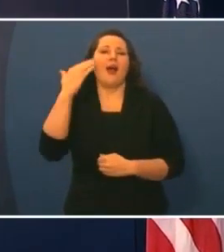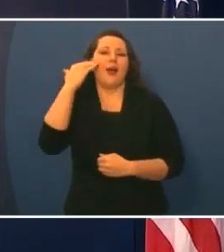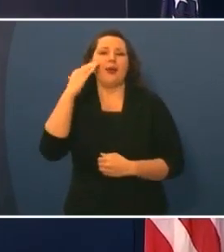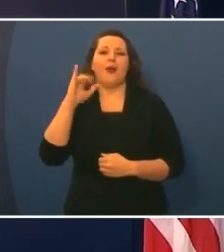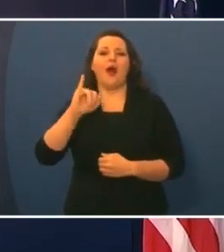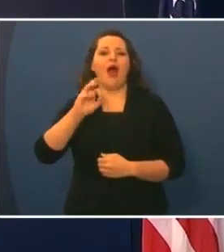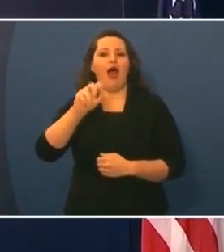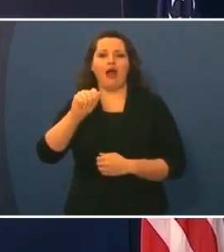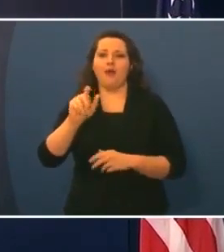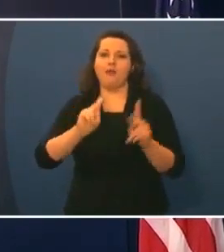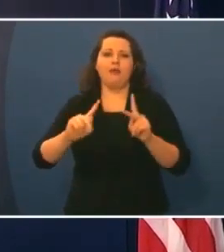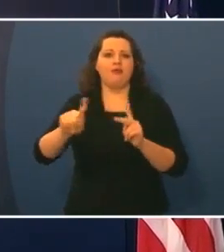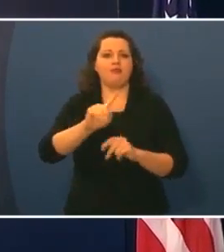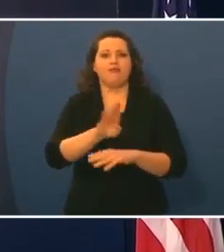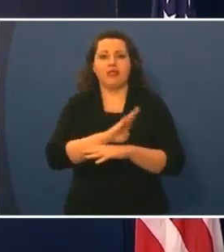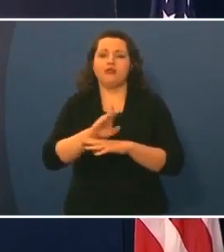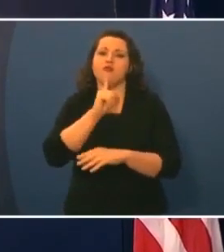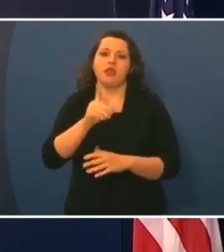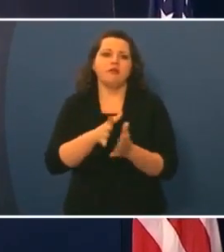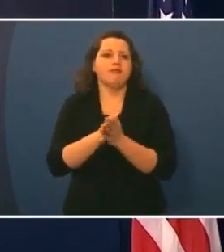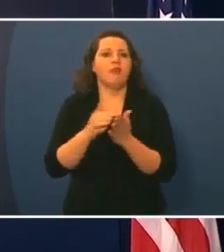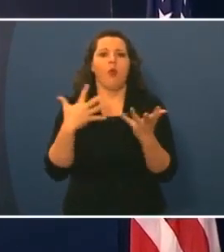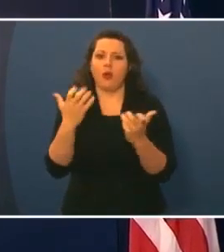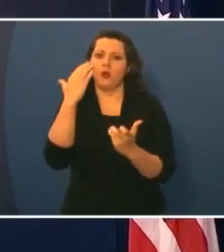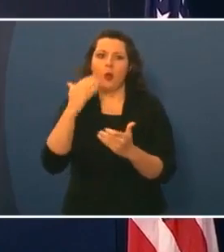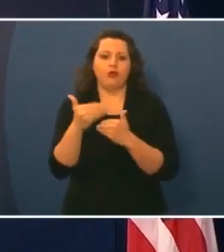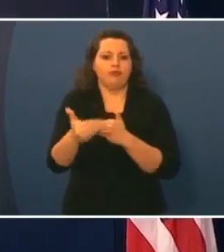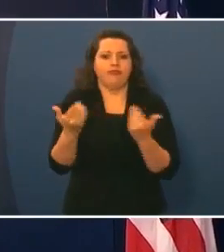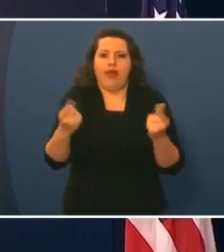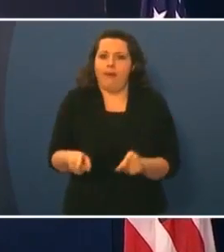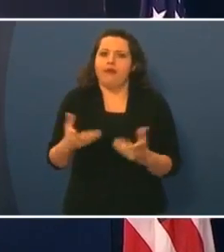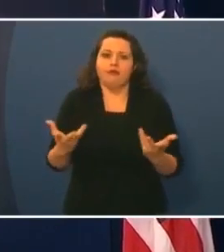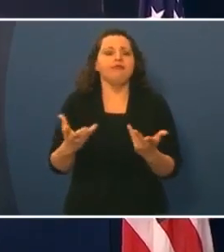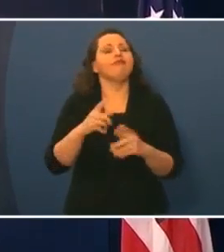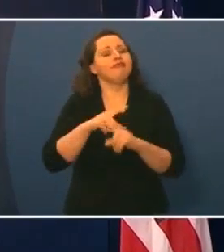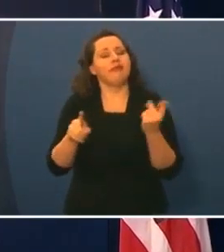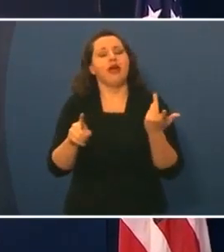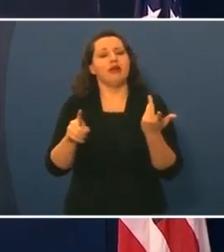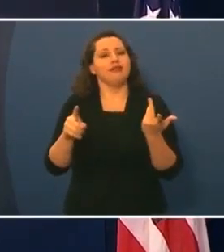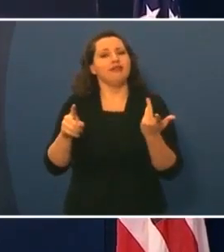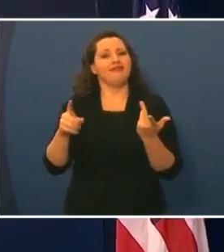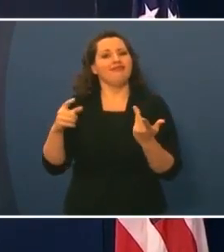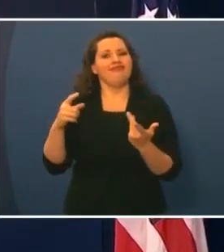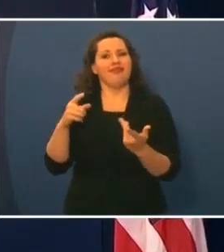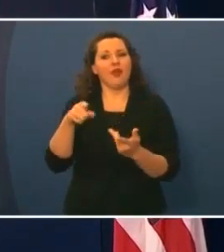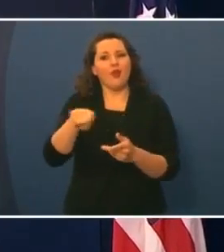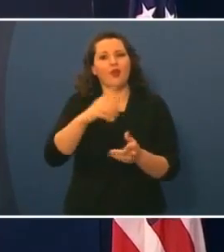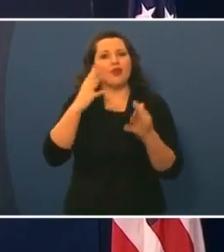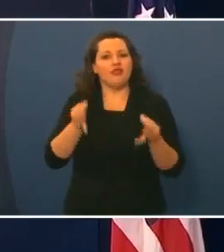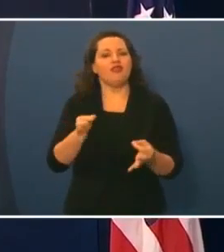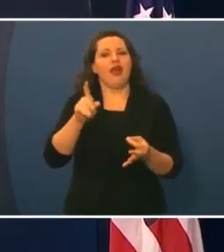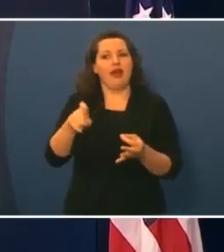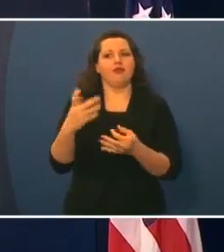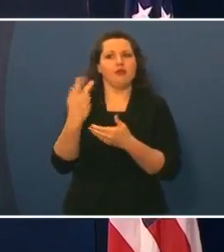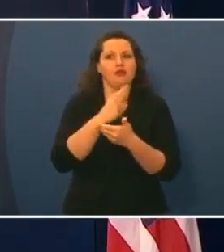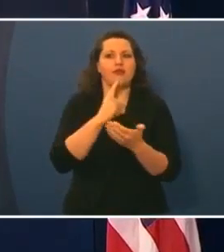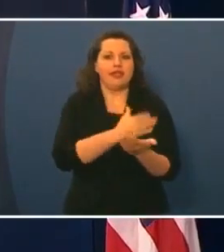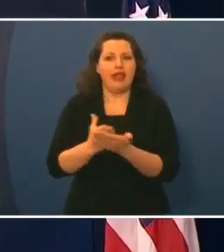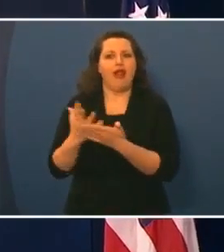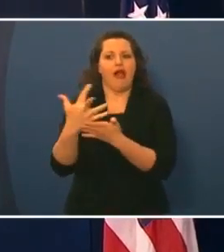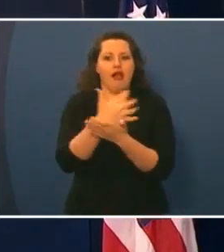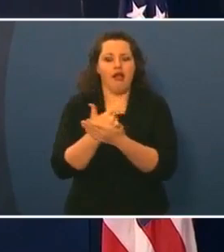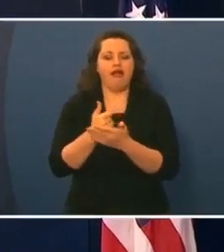Iowans and businesses are eager to know what's next, but as I've said all along, these decisions must be made carefully and driven by